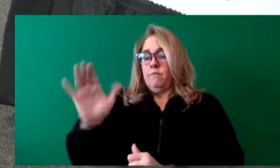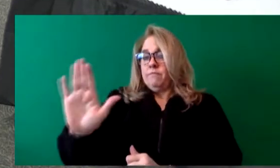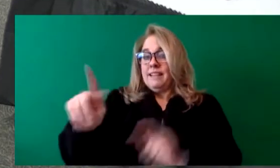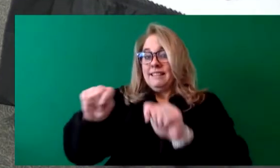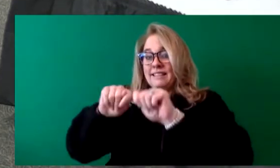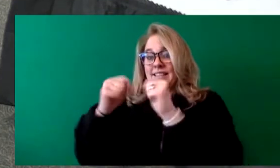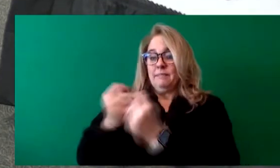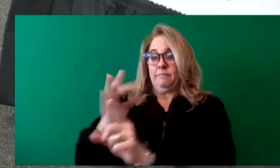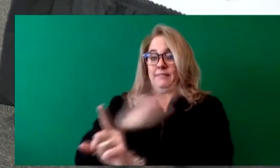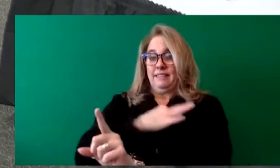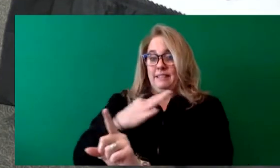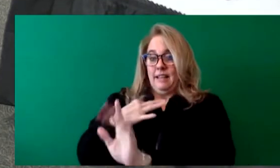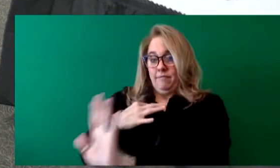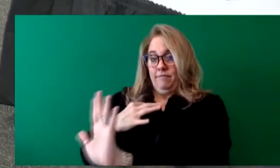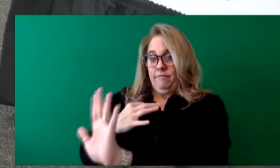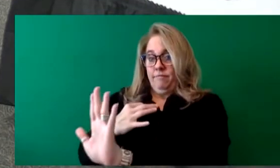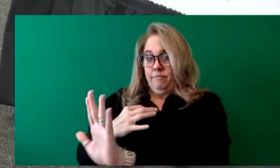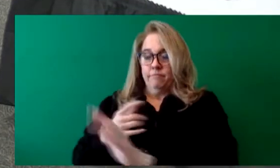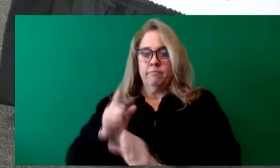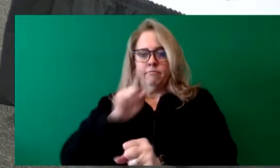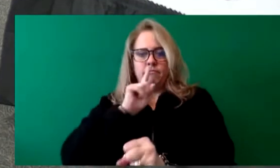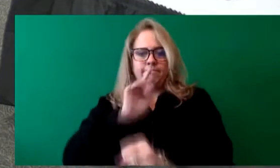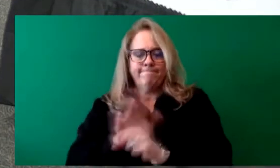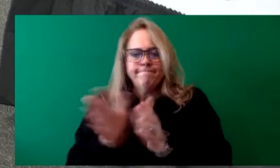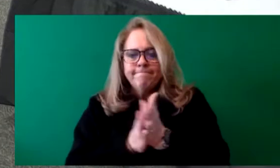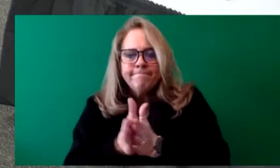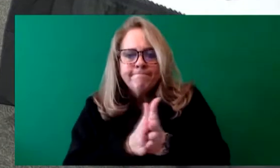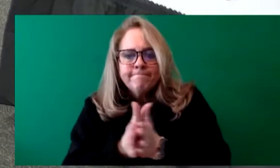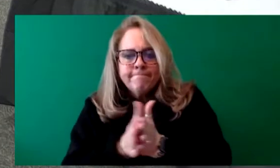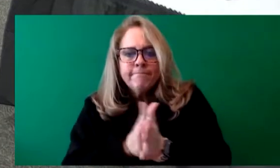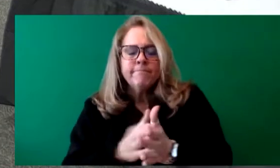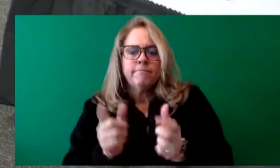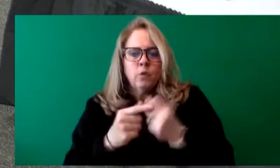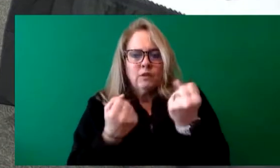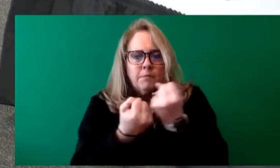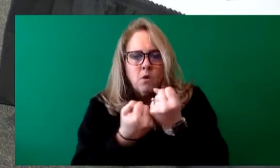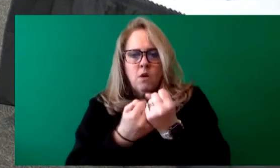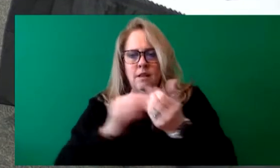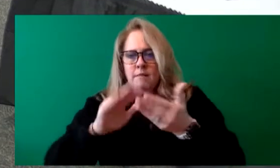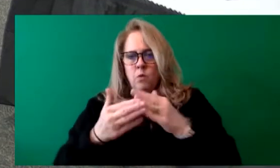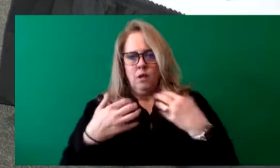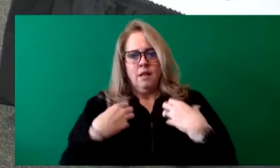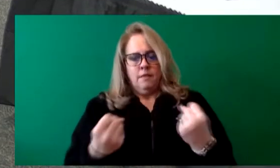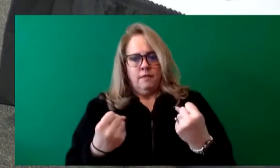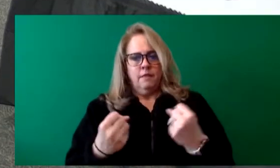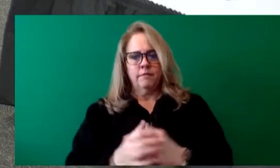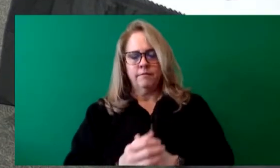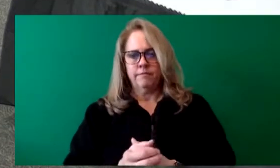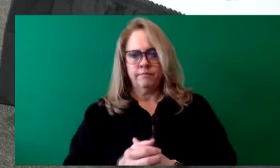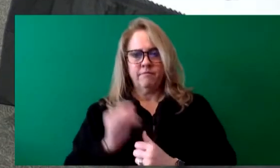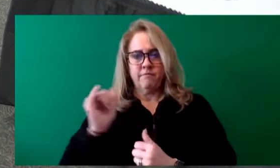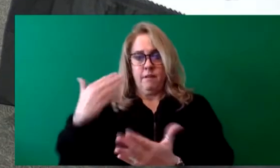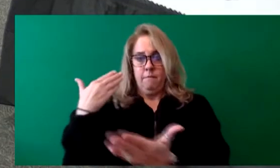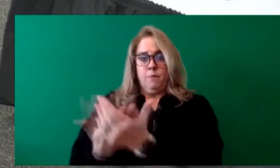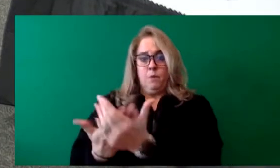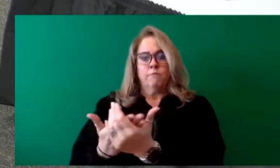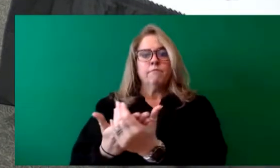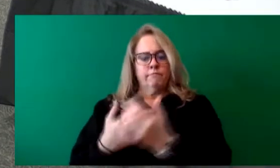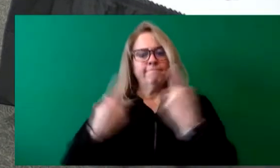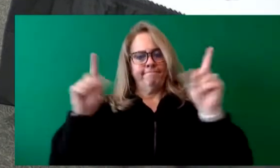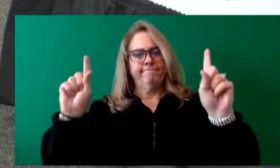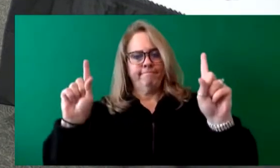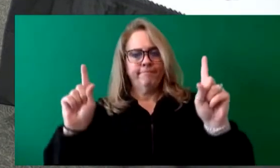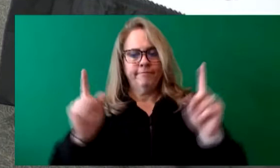and passion to promote and protect community health. This is a testament to what can be achieved through innovation and